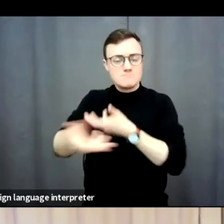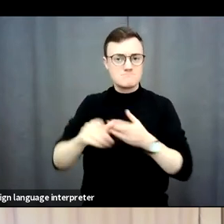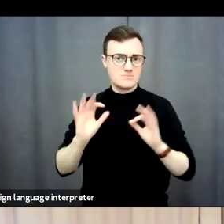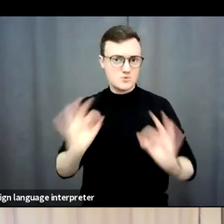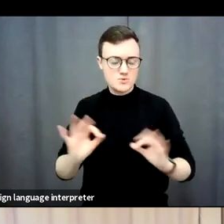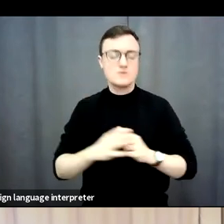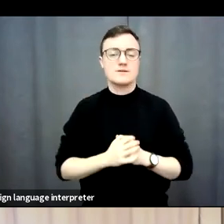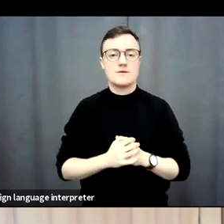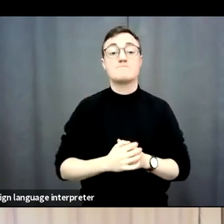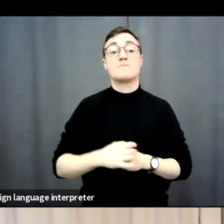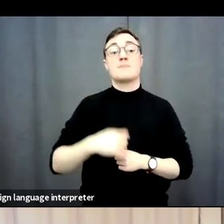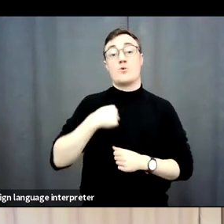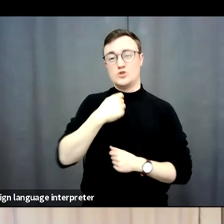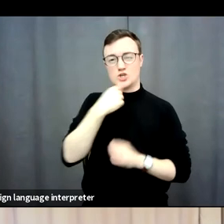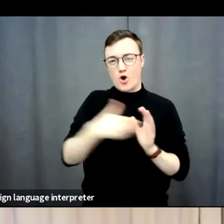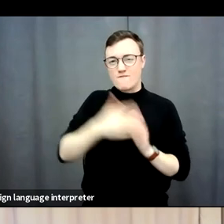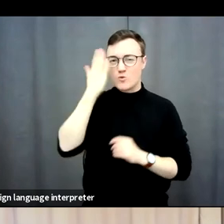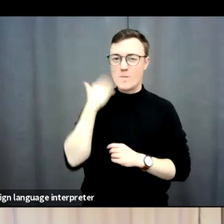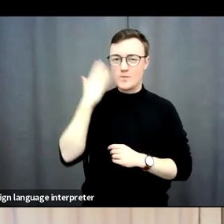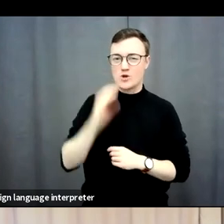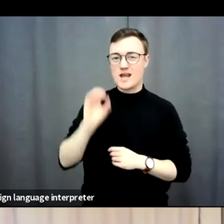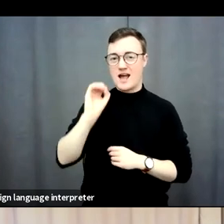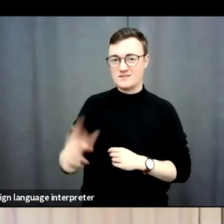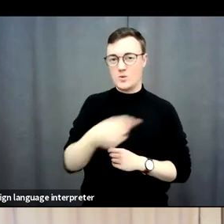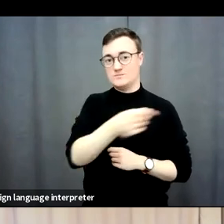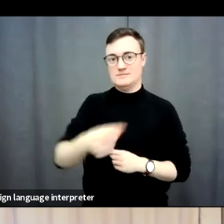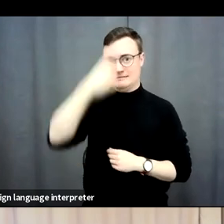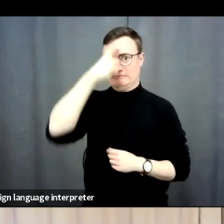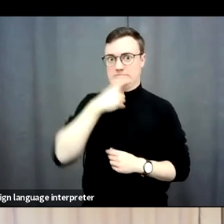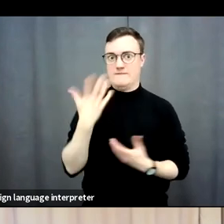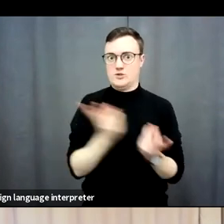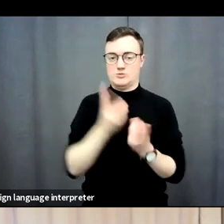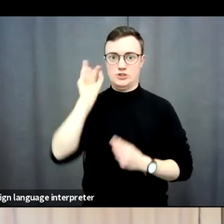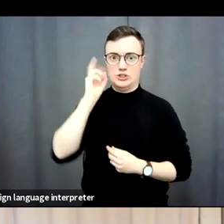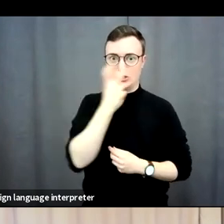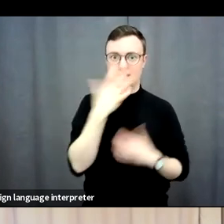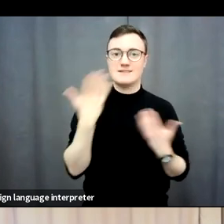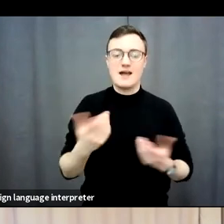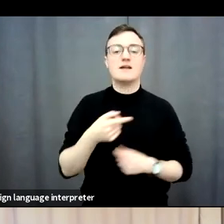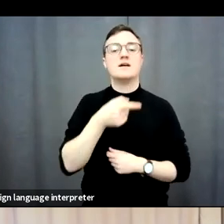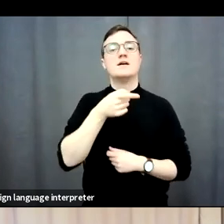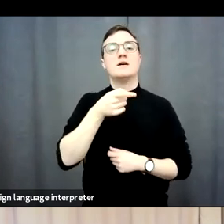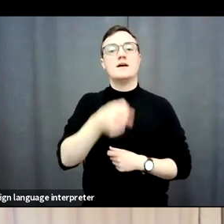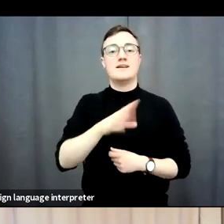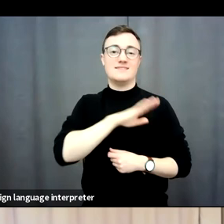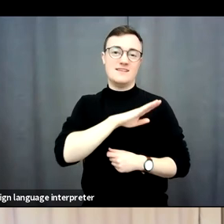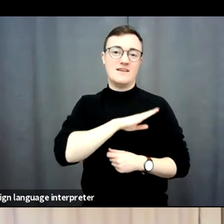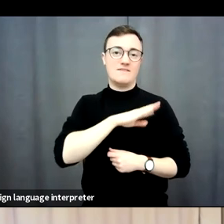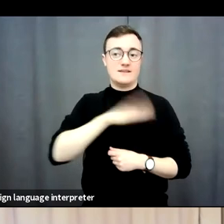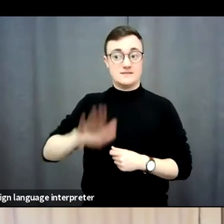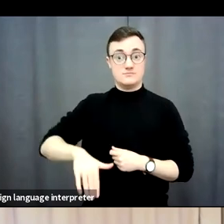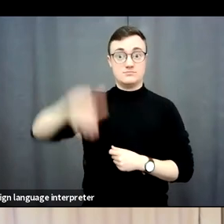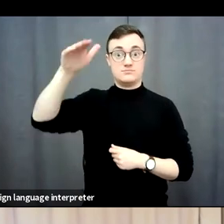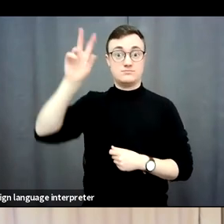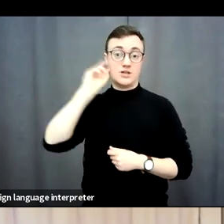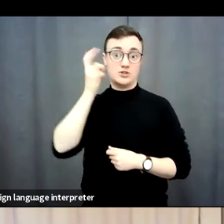about deafblindness, you separate between acquired deafblindness. If you have acquired deafblindness, you have established a